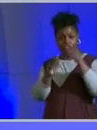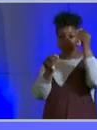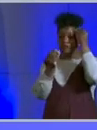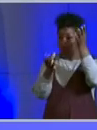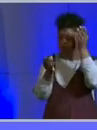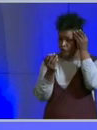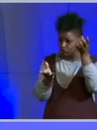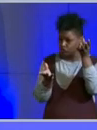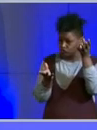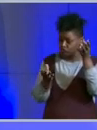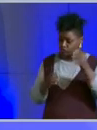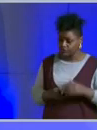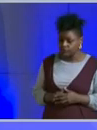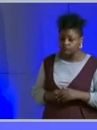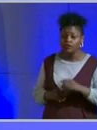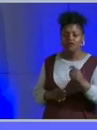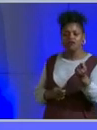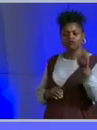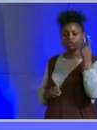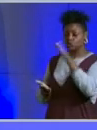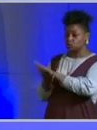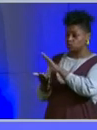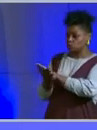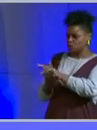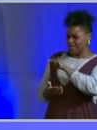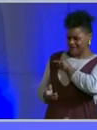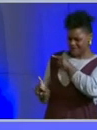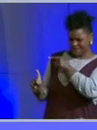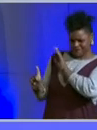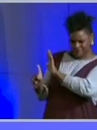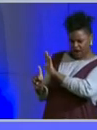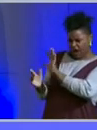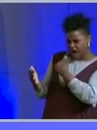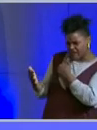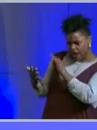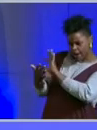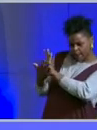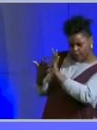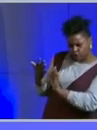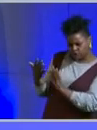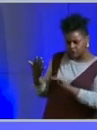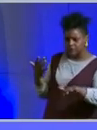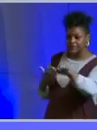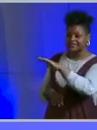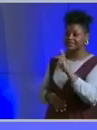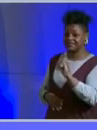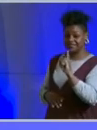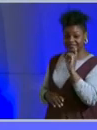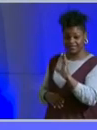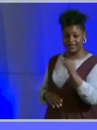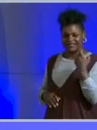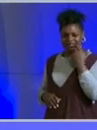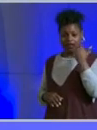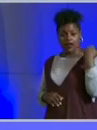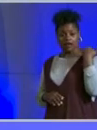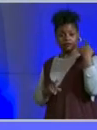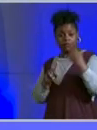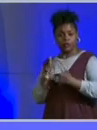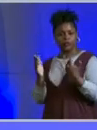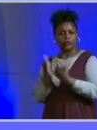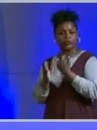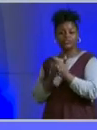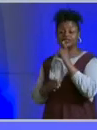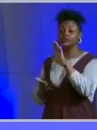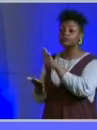and understanding of school quality and school options across the city. So last month, we were able to launch the new DC School Report